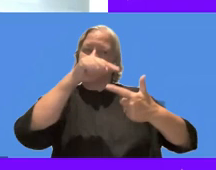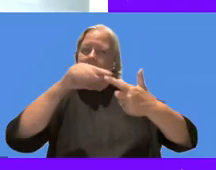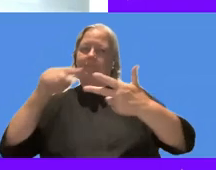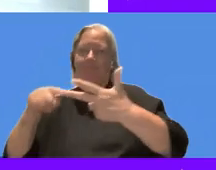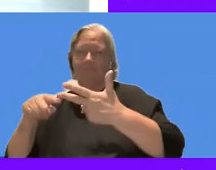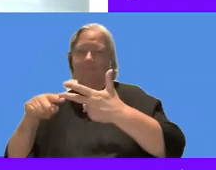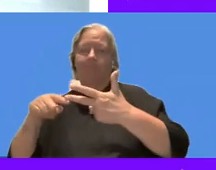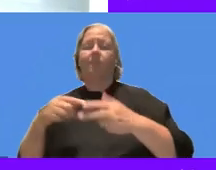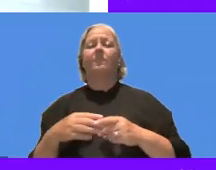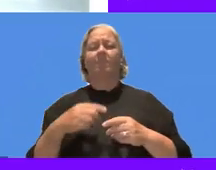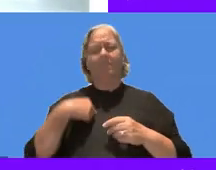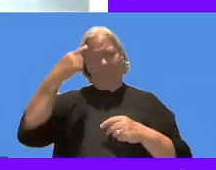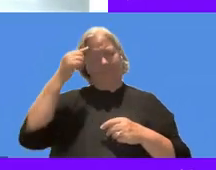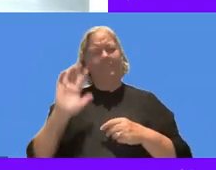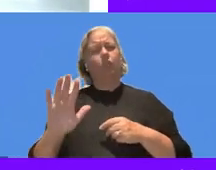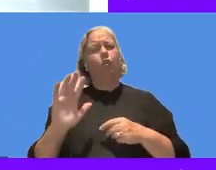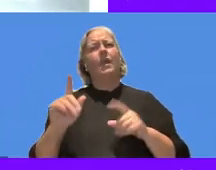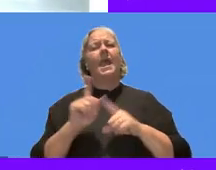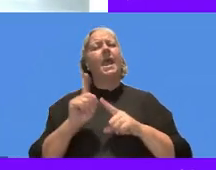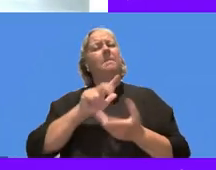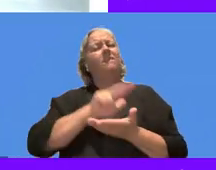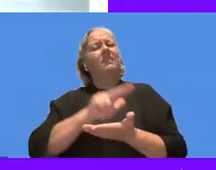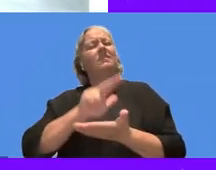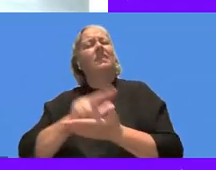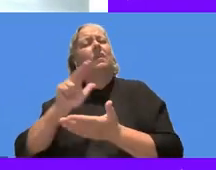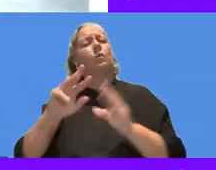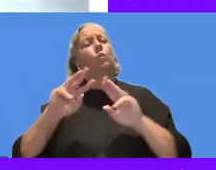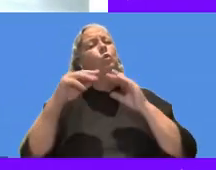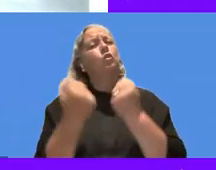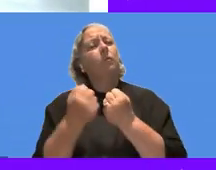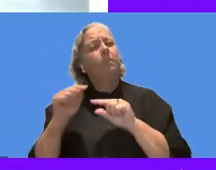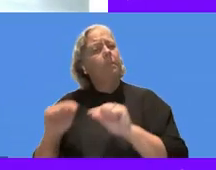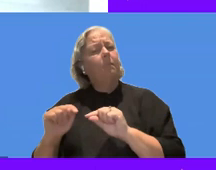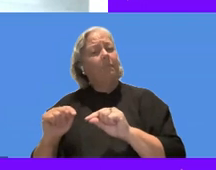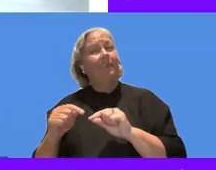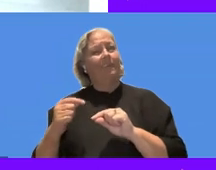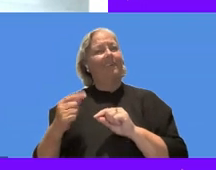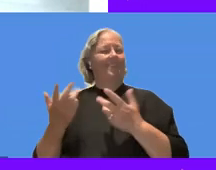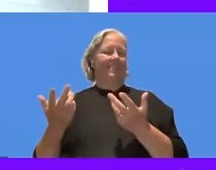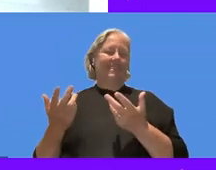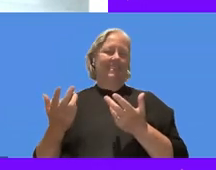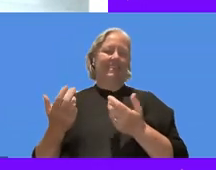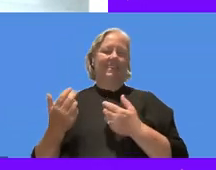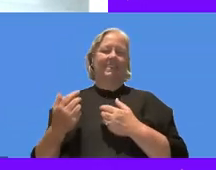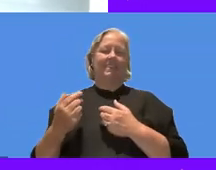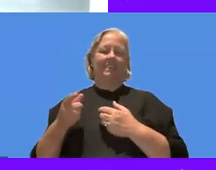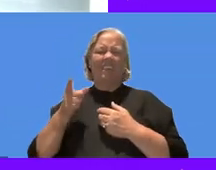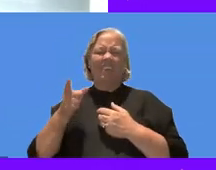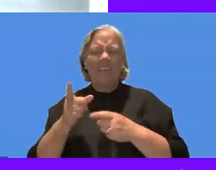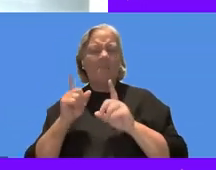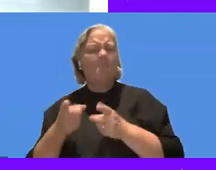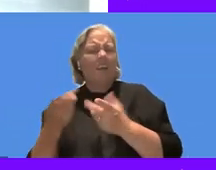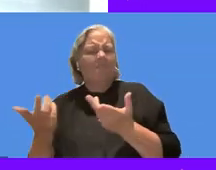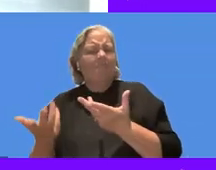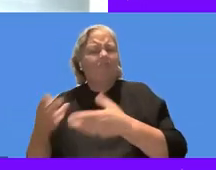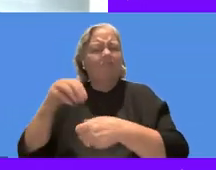validation workshops we did for this mobility study, is that they need to be in the room with thought leaders. It's not just a case of young people